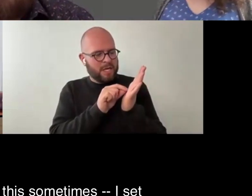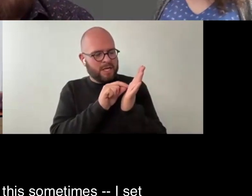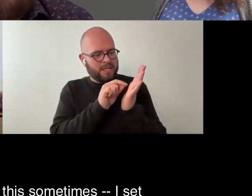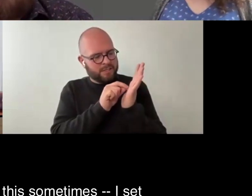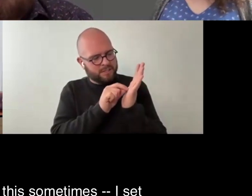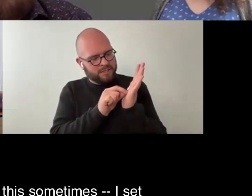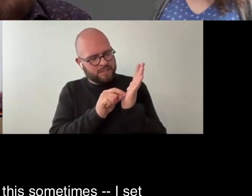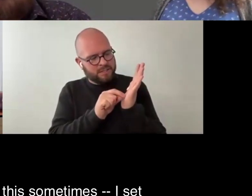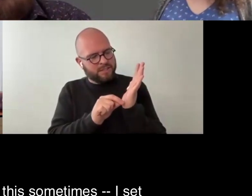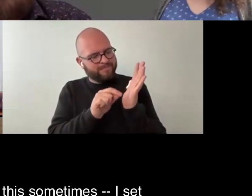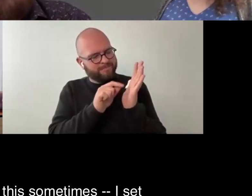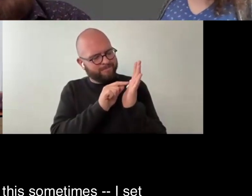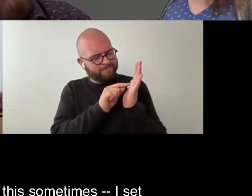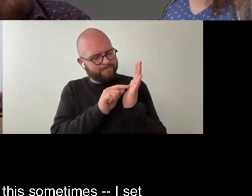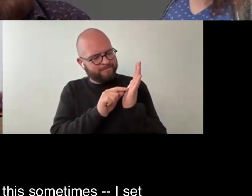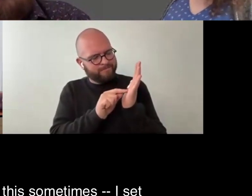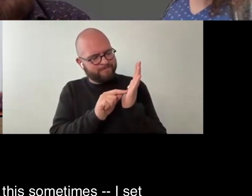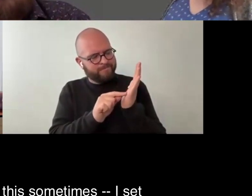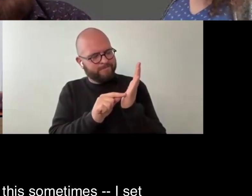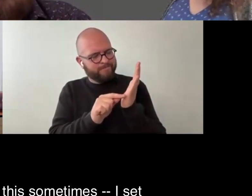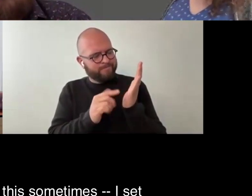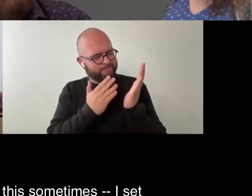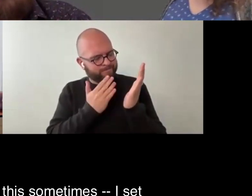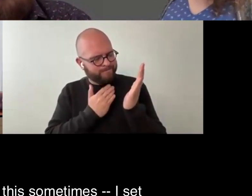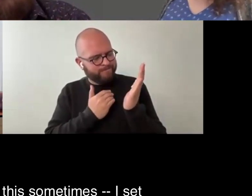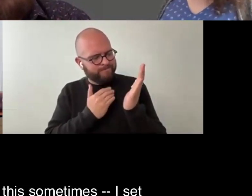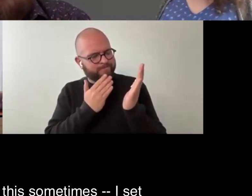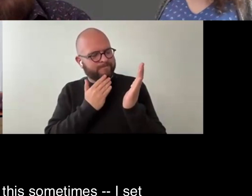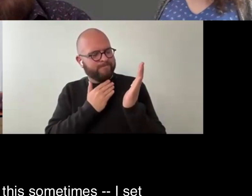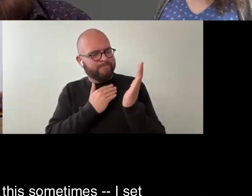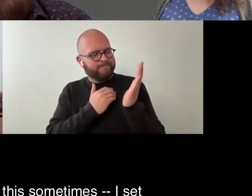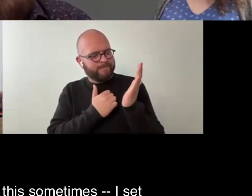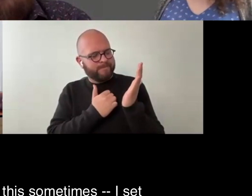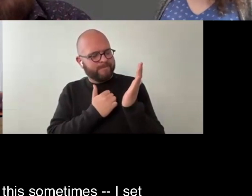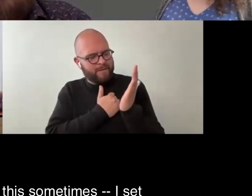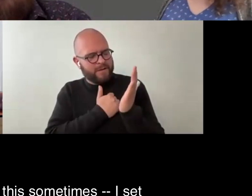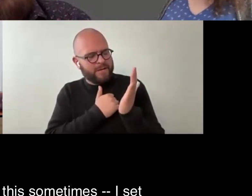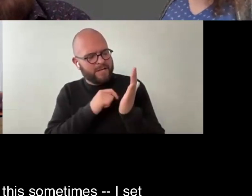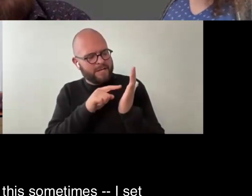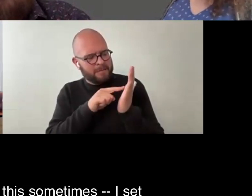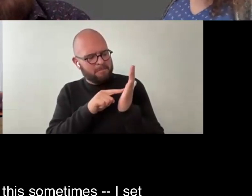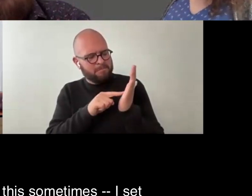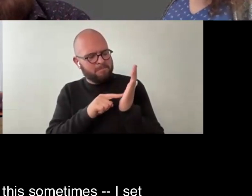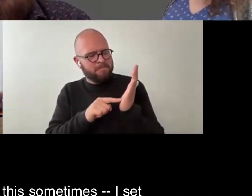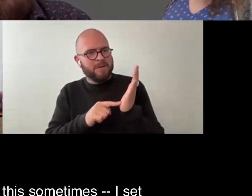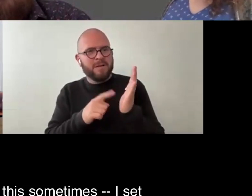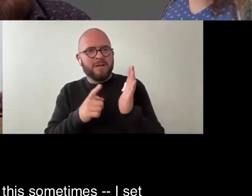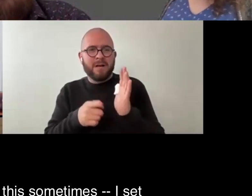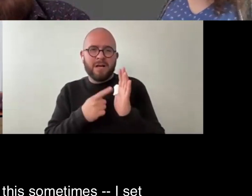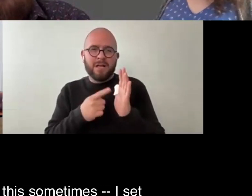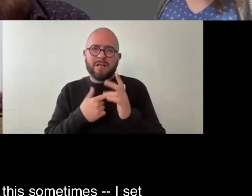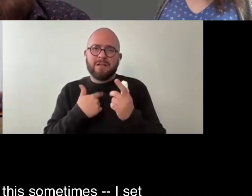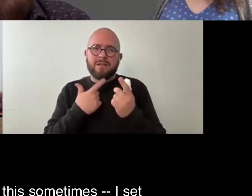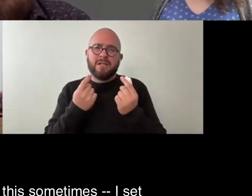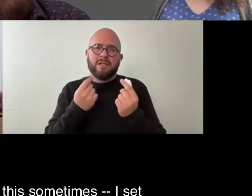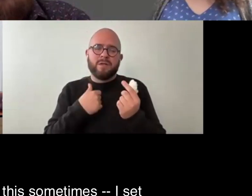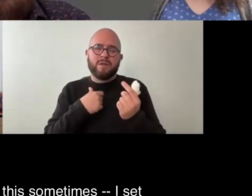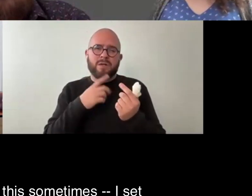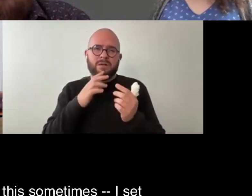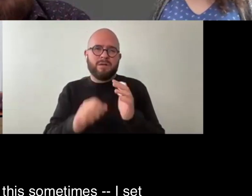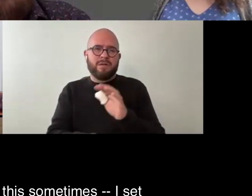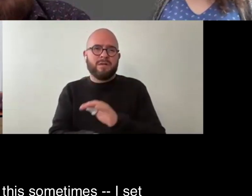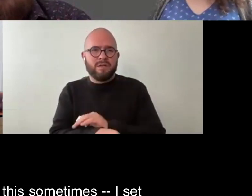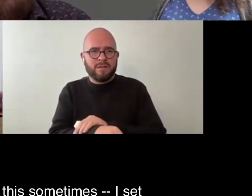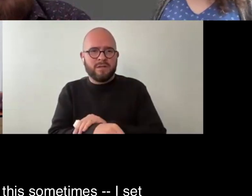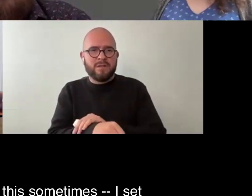tenderly, lovingly. I do this sometimes. I like set my own hands gently on scar lines,